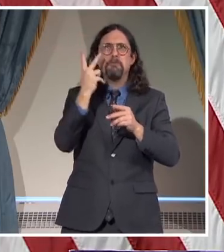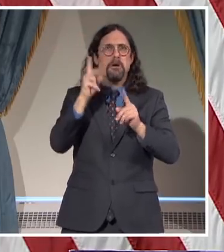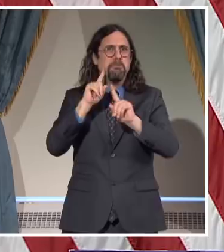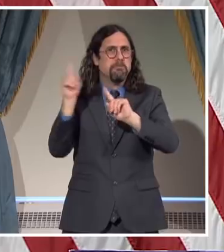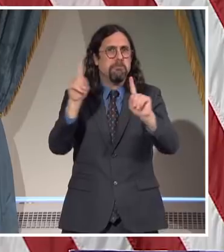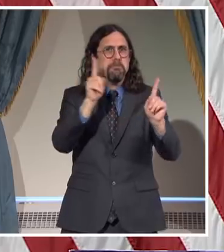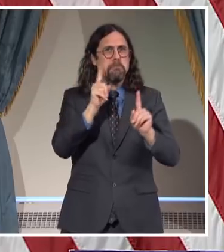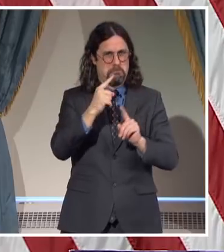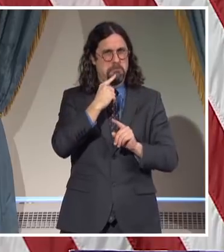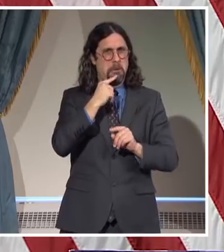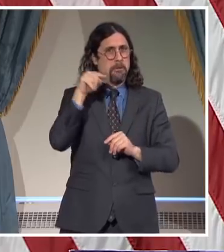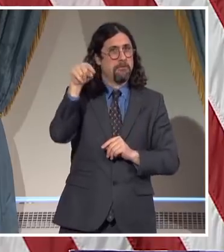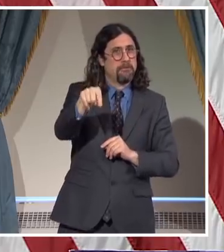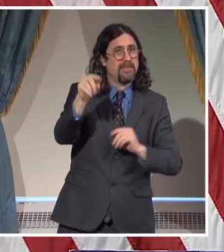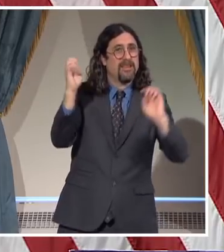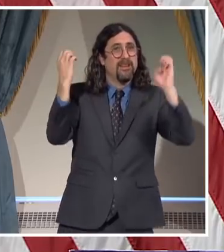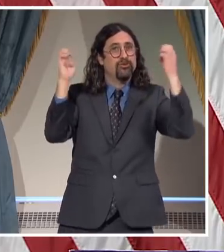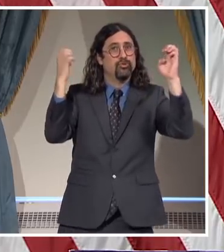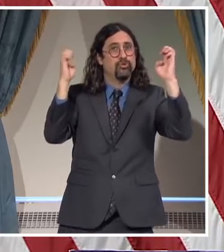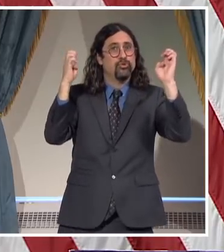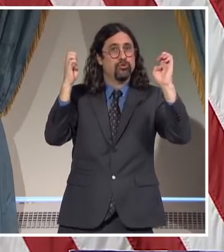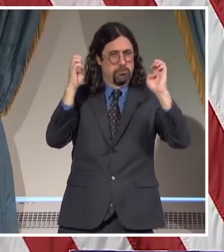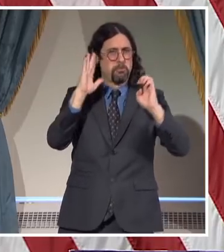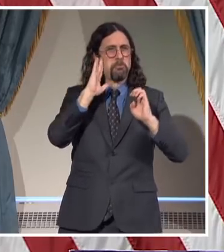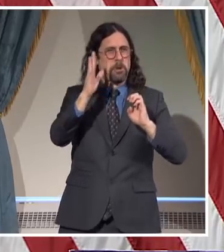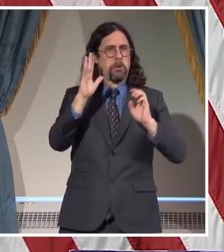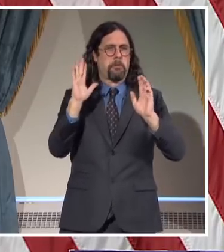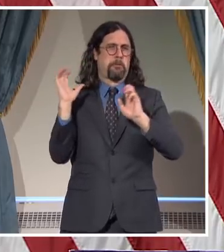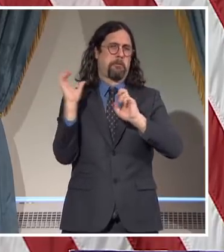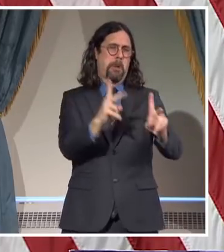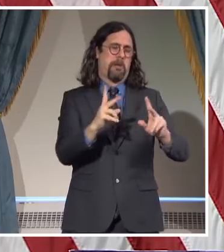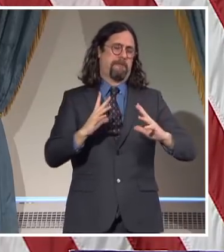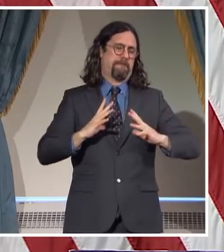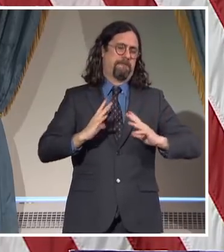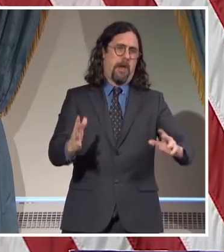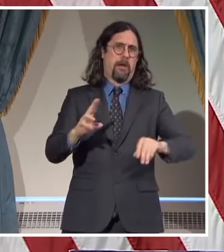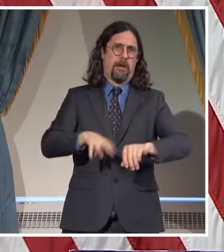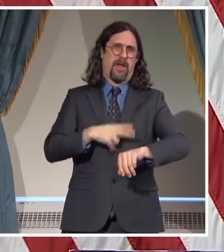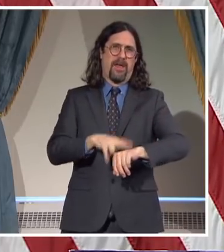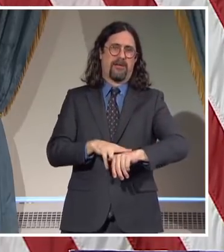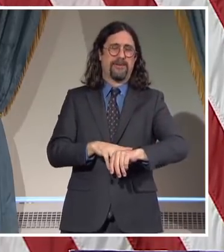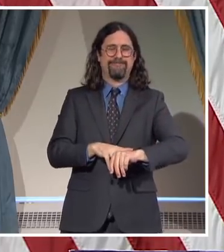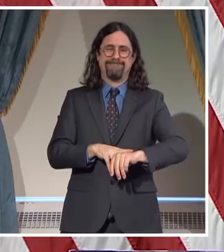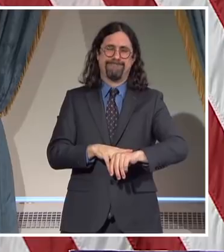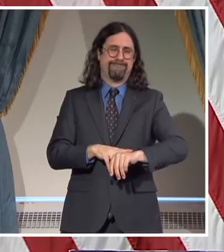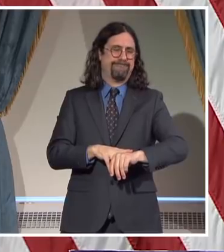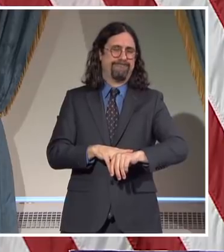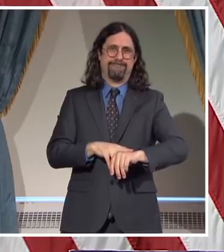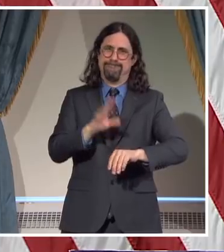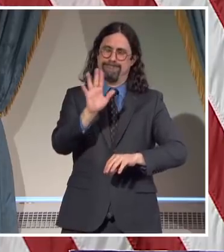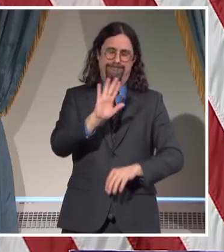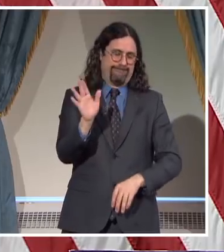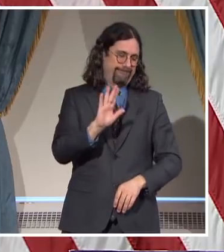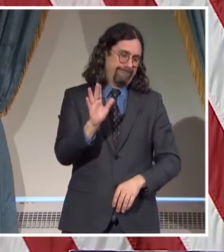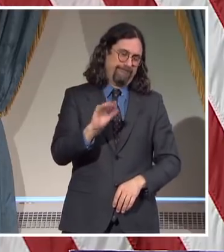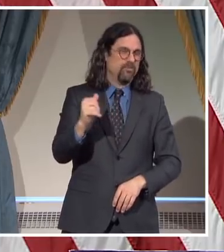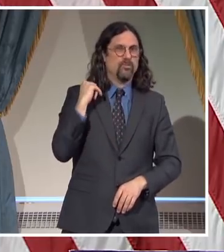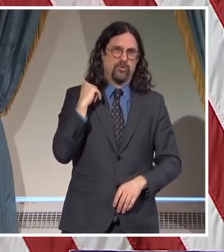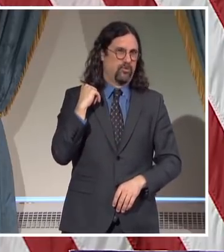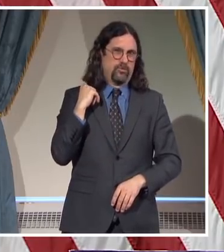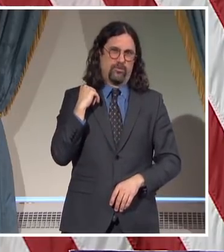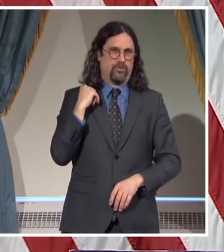changes, I will be the first to tell you, I assure you. What we're seeing right now is